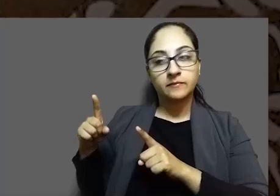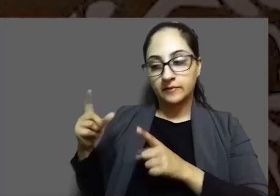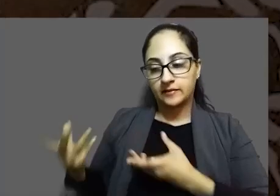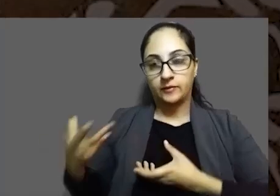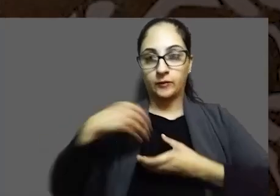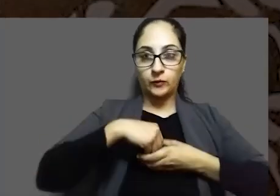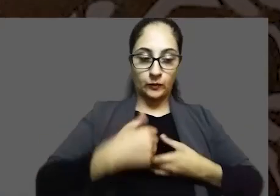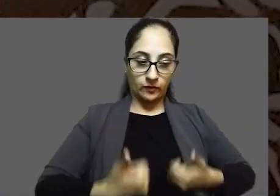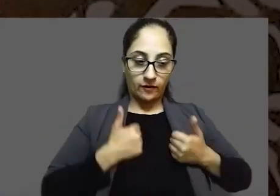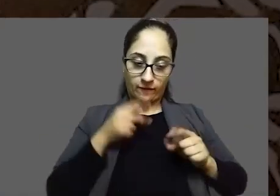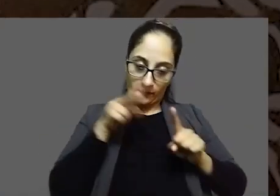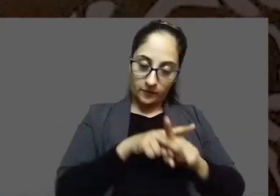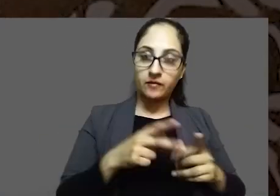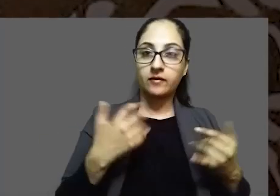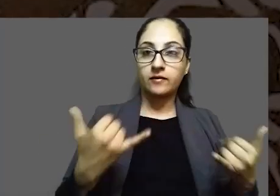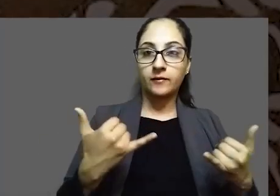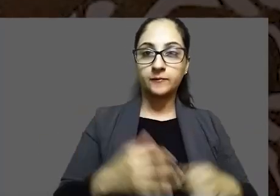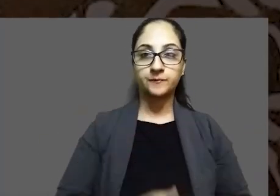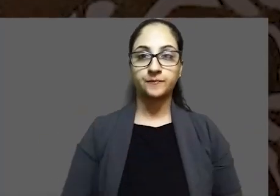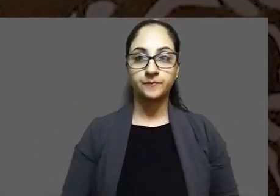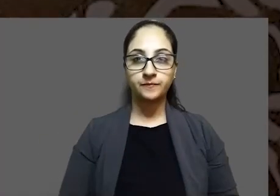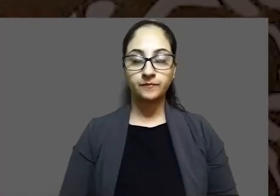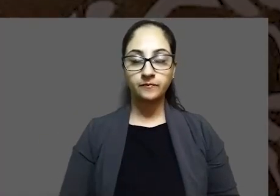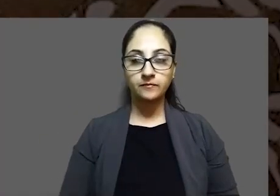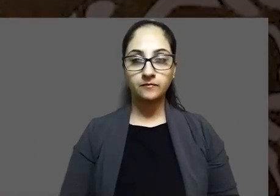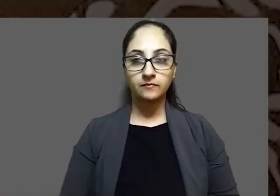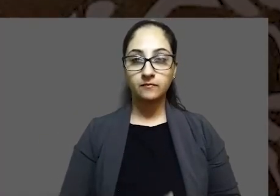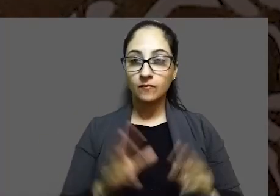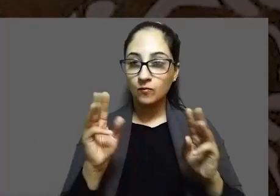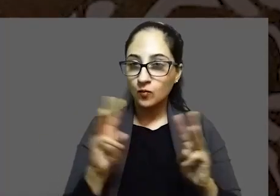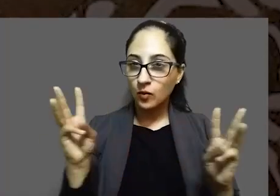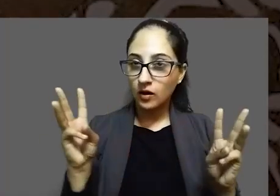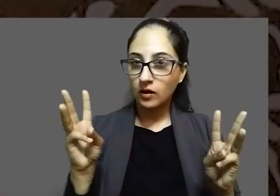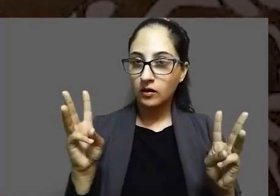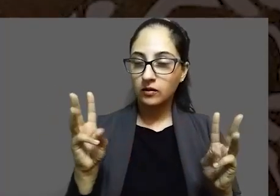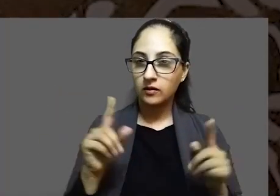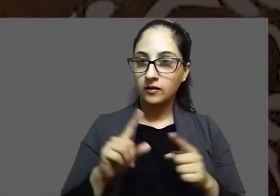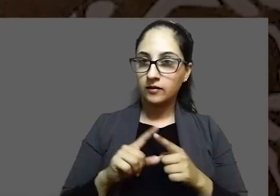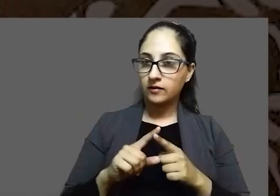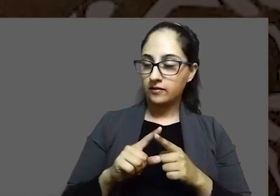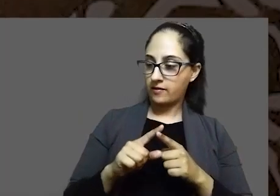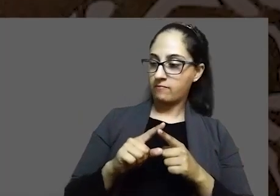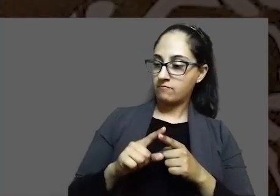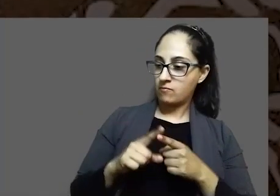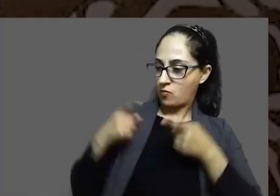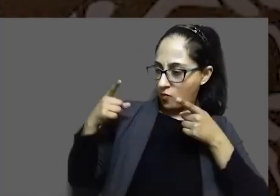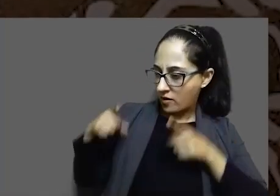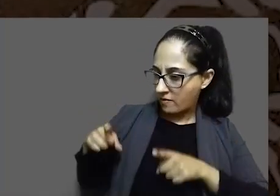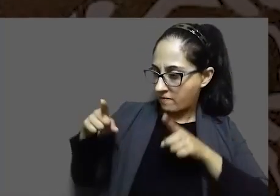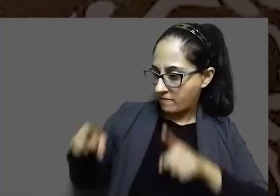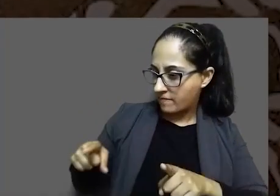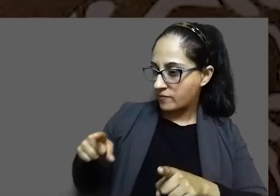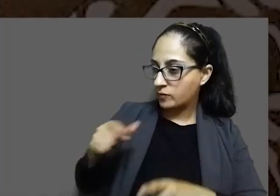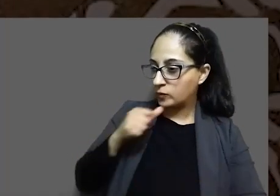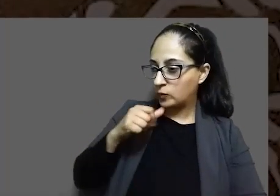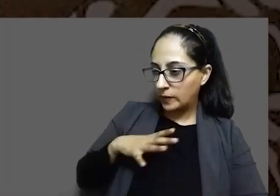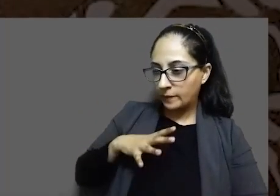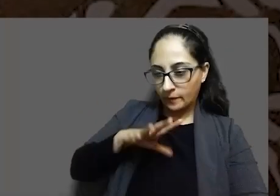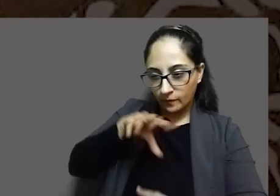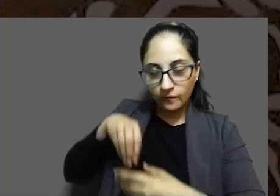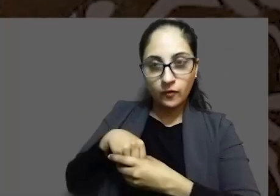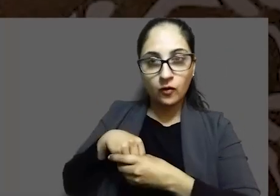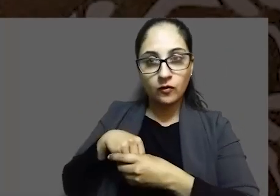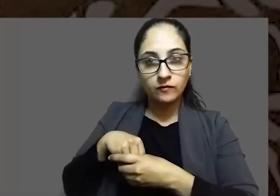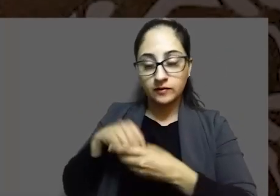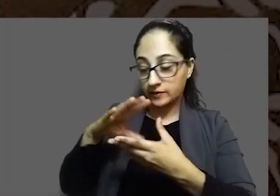about these powerful women and their commitment to act in accordance with their faith. I always get chills when I hear the story of Bibi